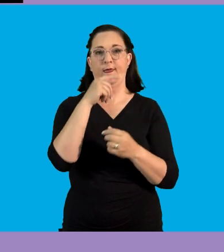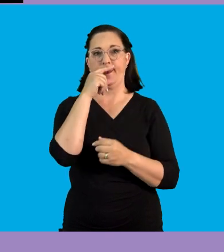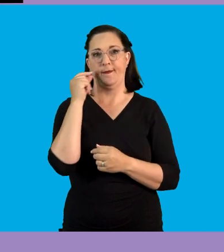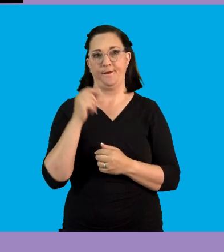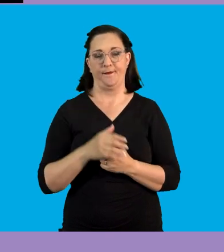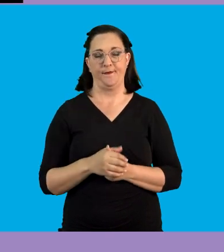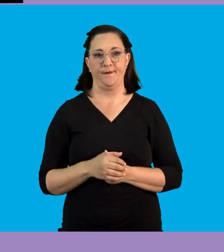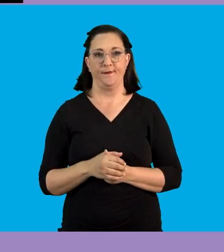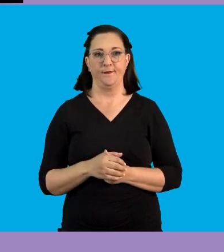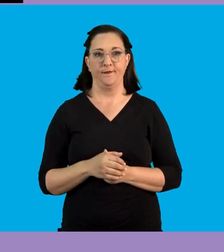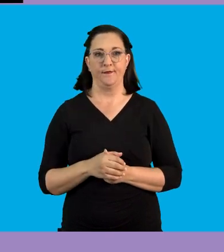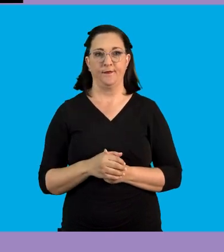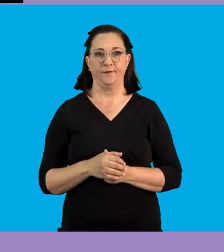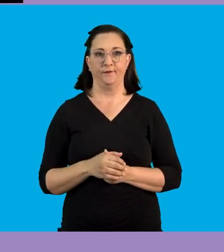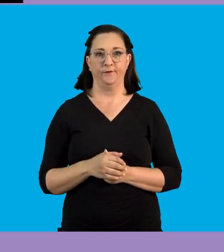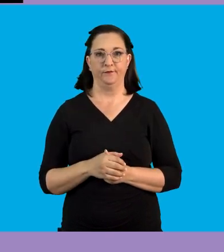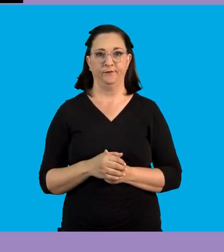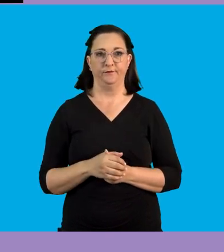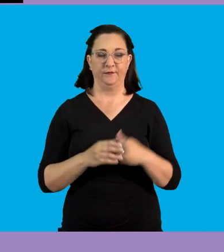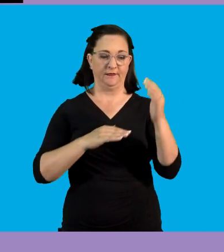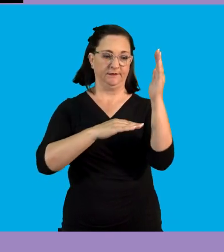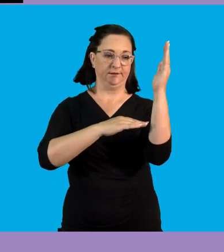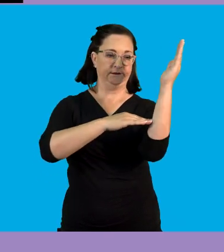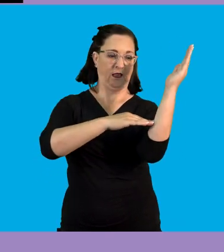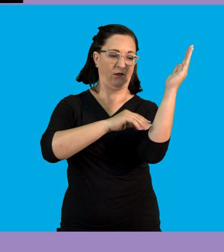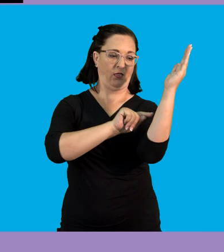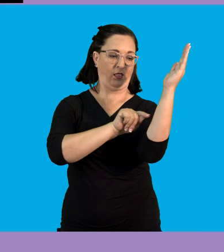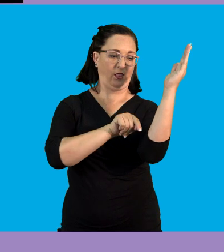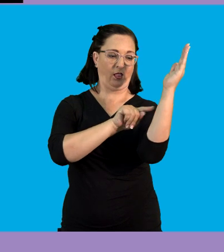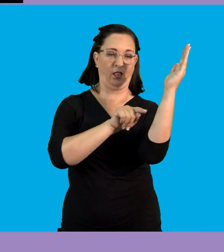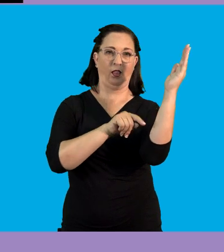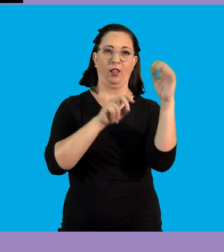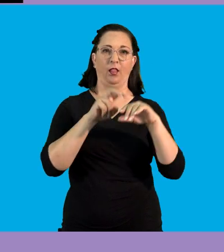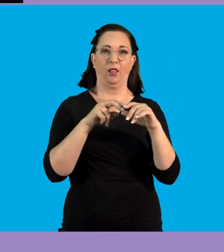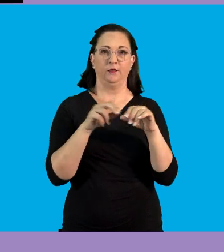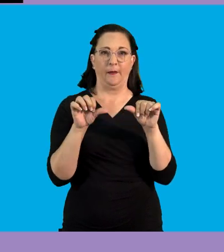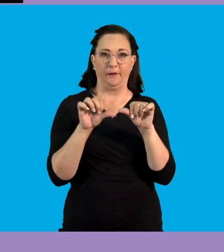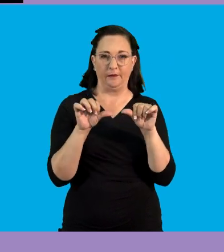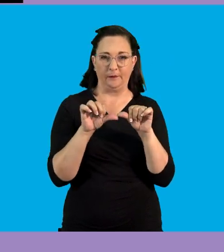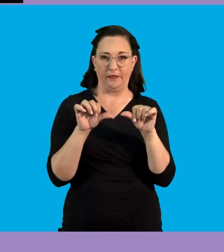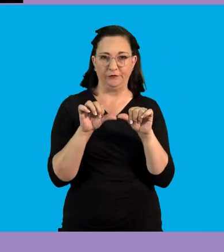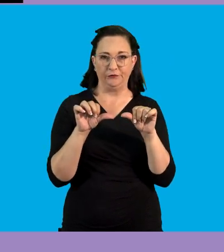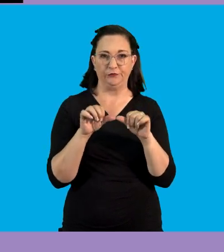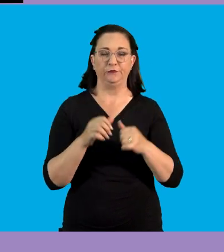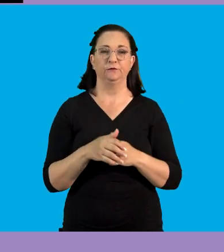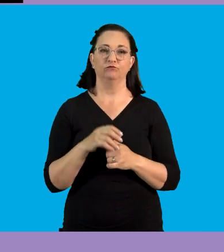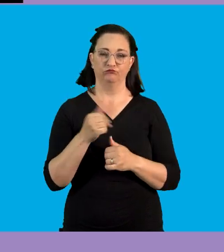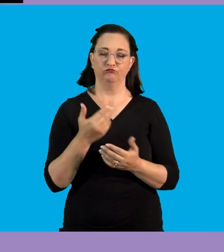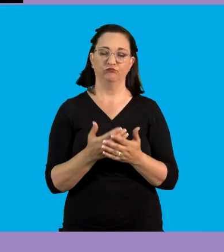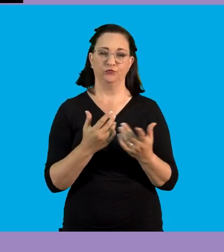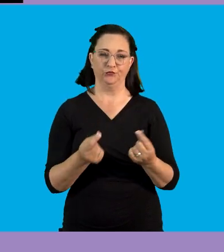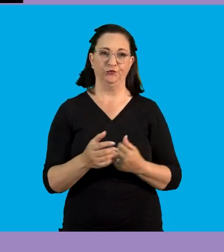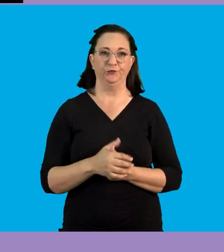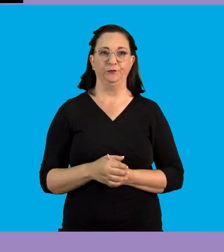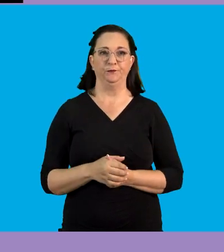a picture of an angle that we have to measure. Let's get a protractor and do